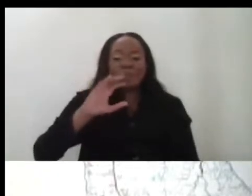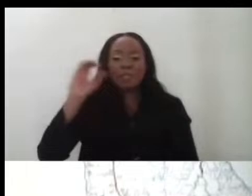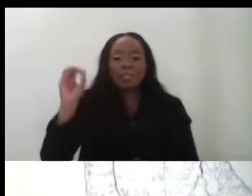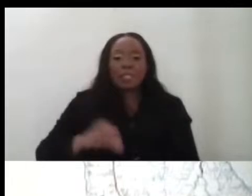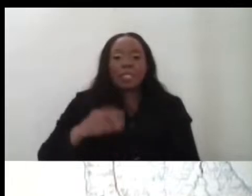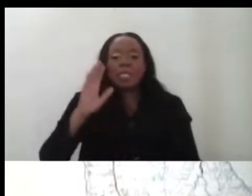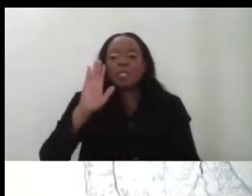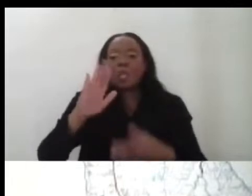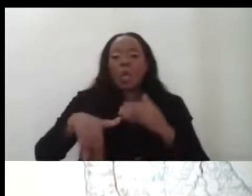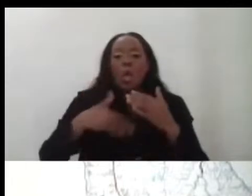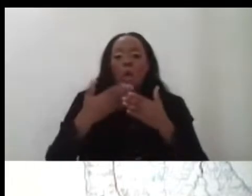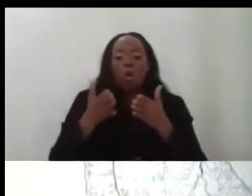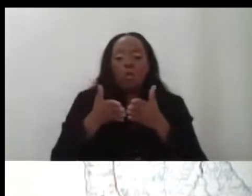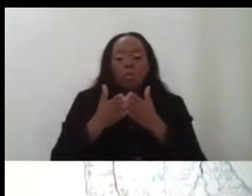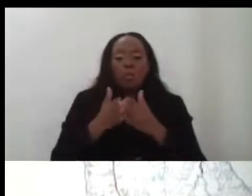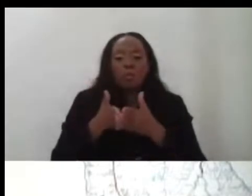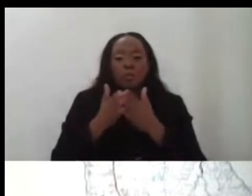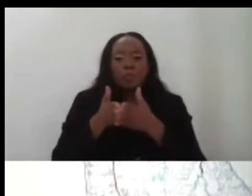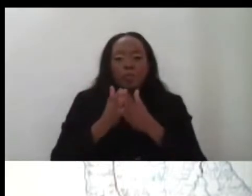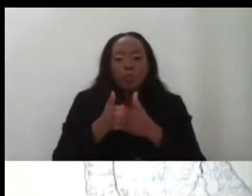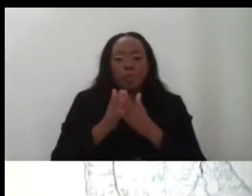storm surge associated with Beryl were uninsured.